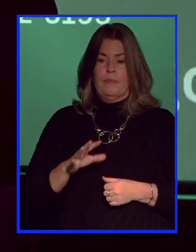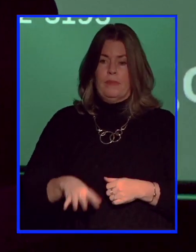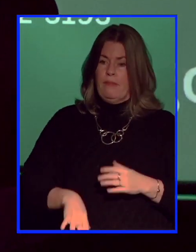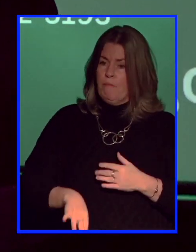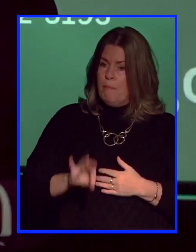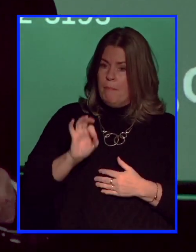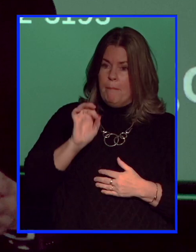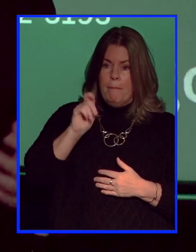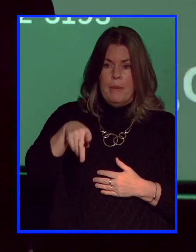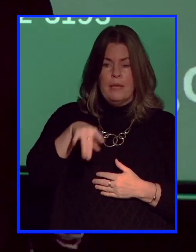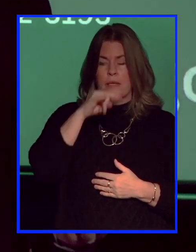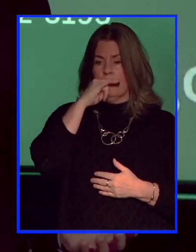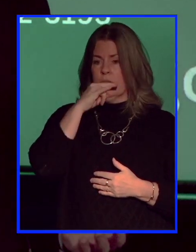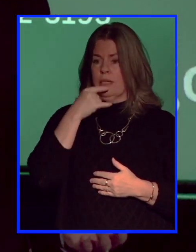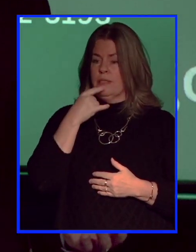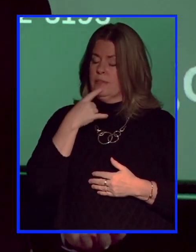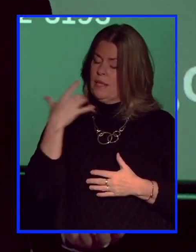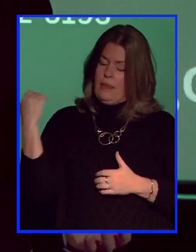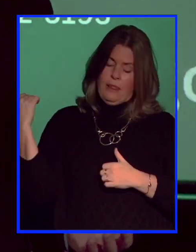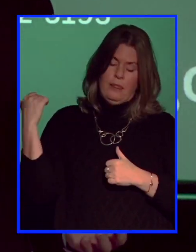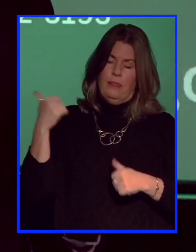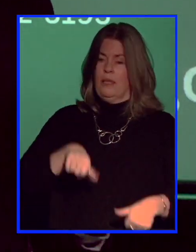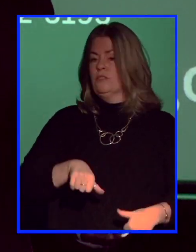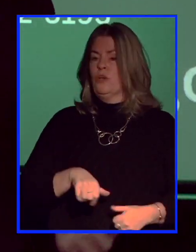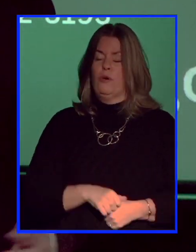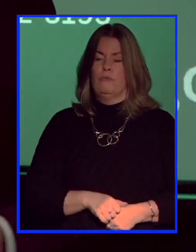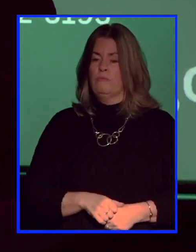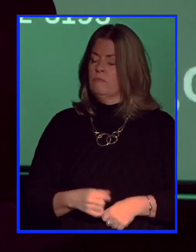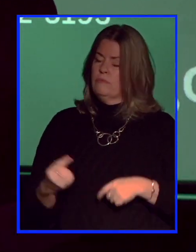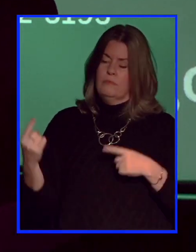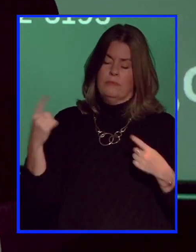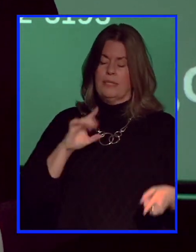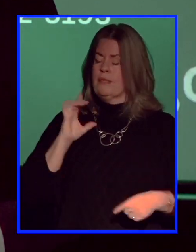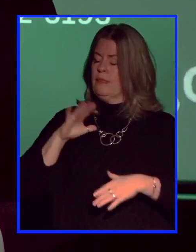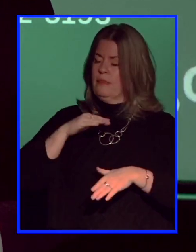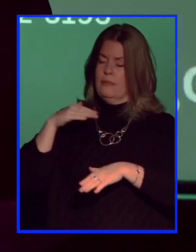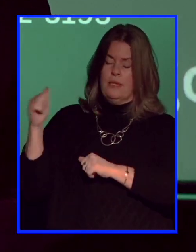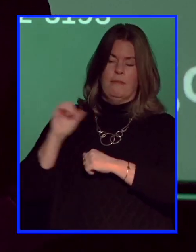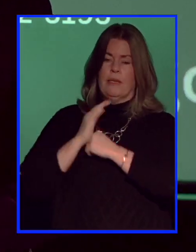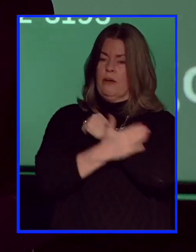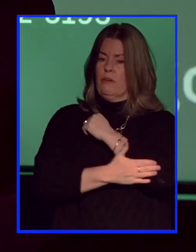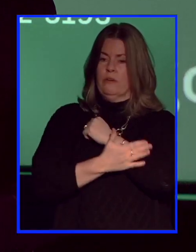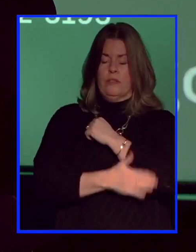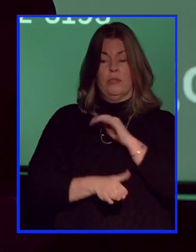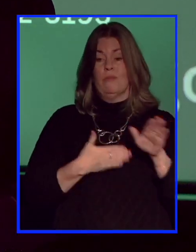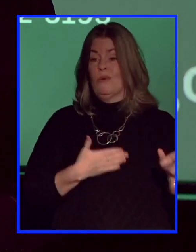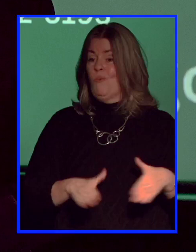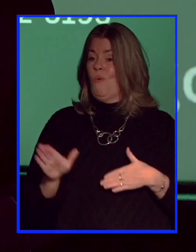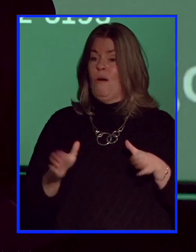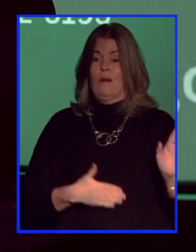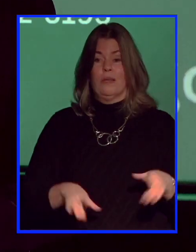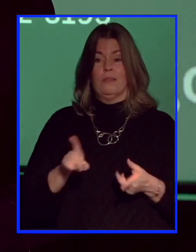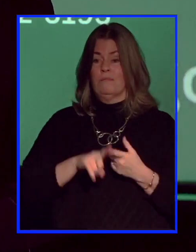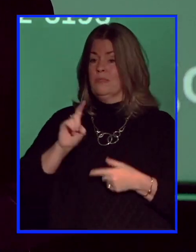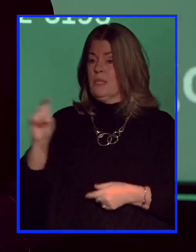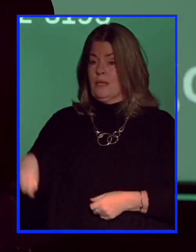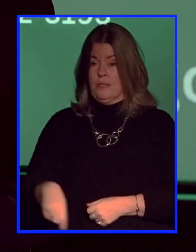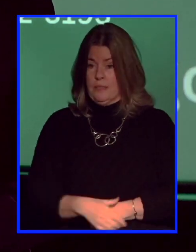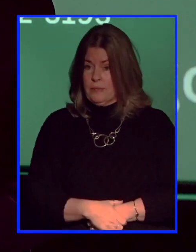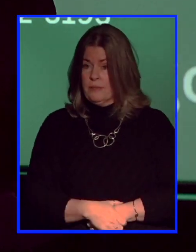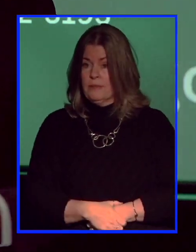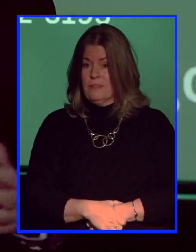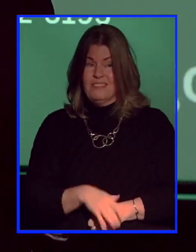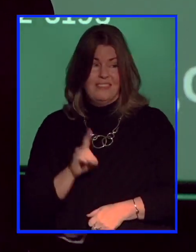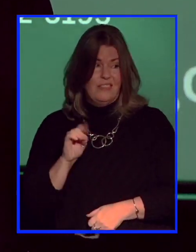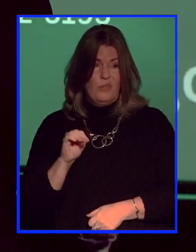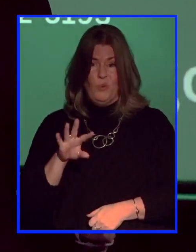up and said, we're leaving Guatemala, we're leaving Honduras, and we're walking to El Paso. And that's literally what they do.